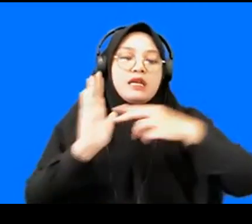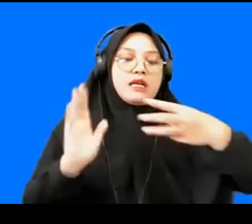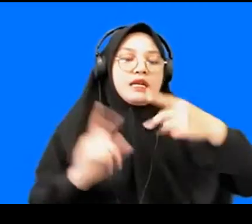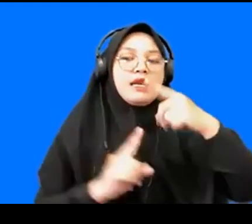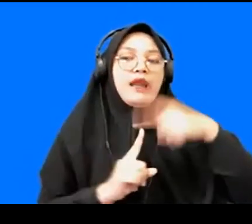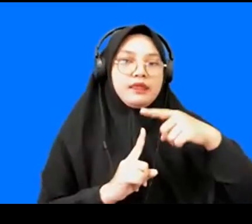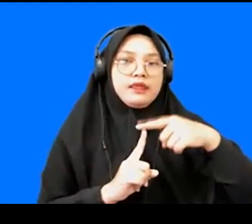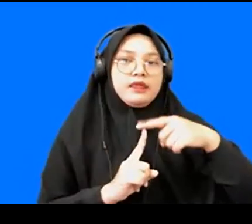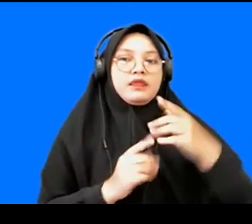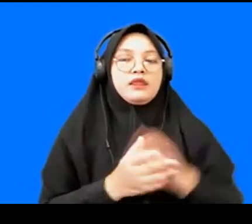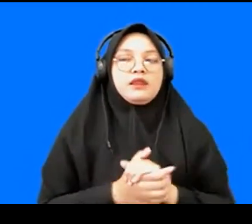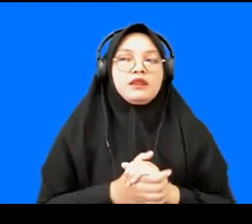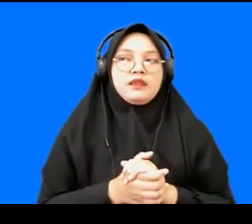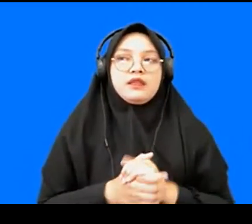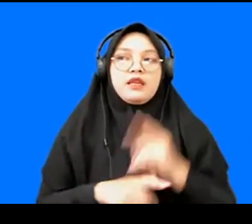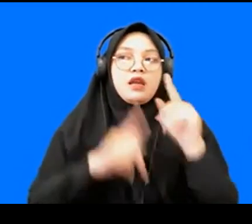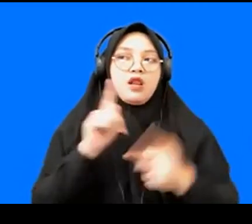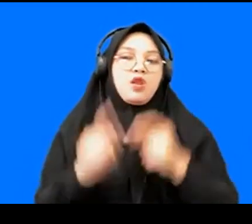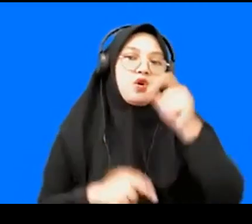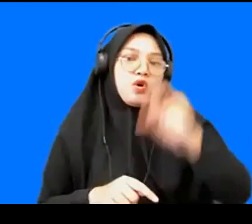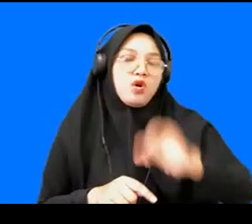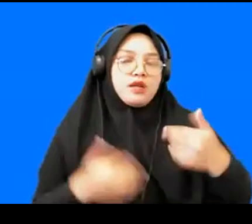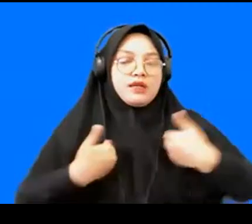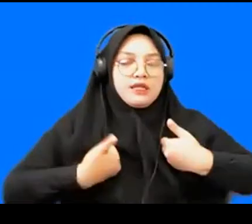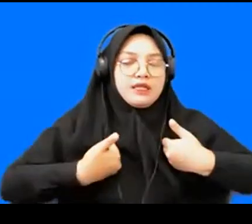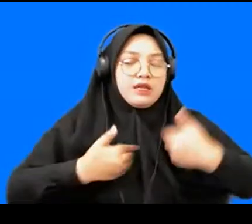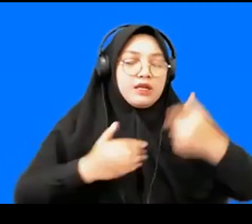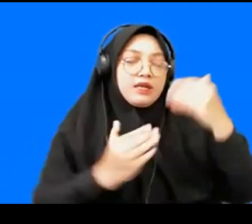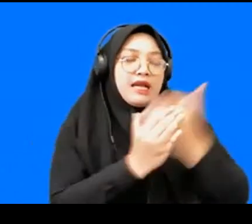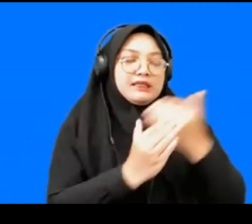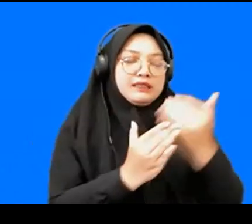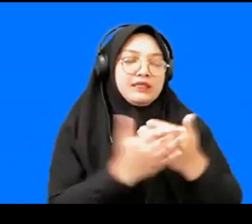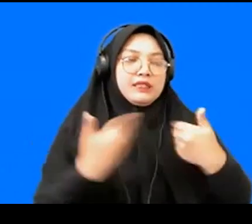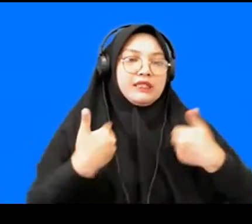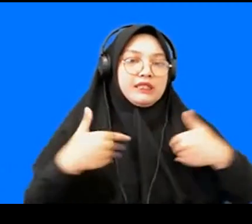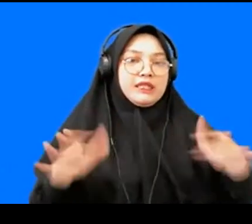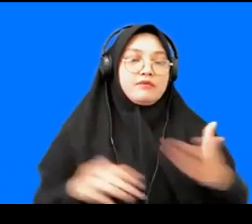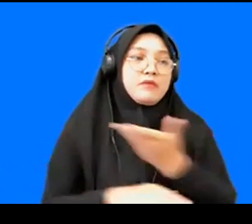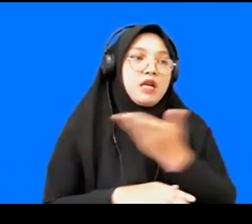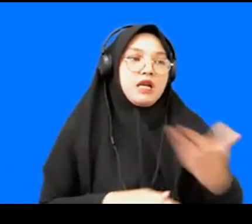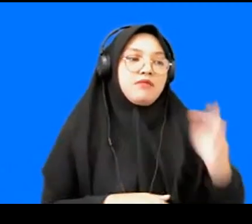so as mentioned earlier, or I don't know who mentioned it earlier on,